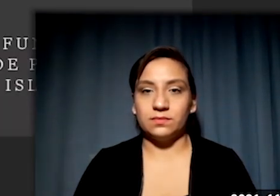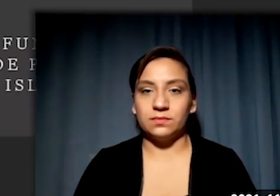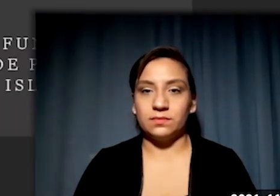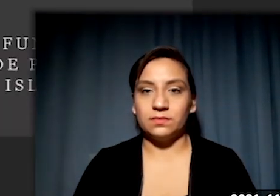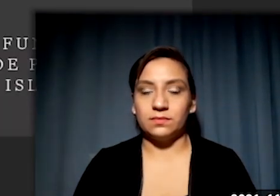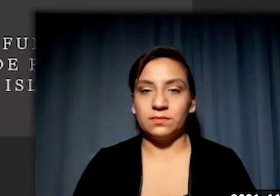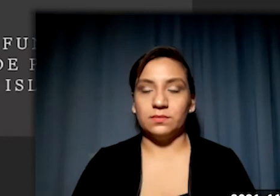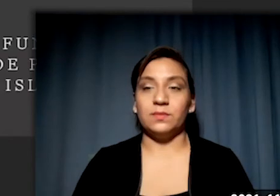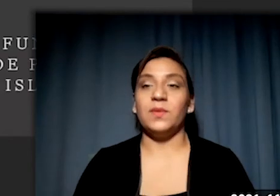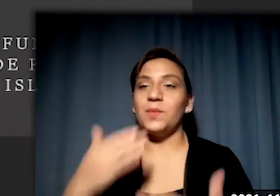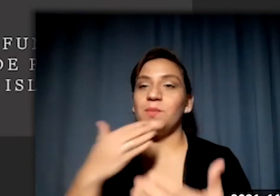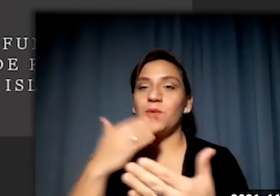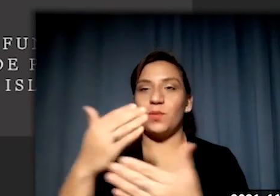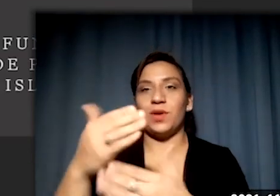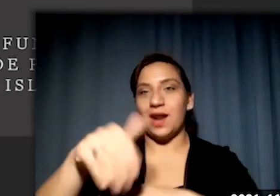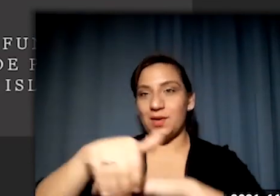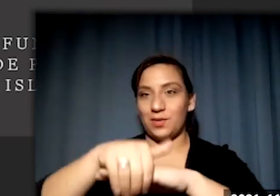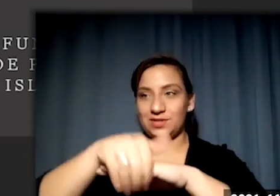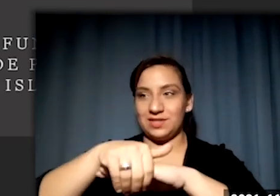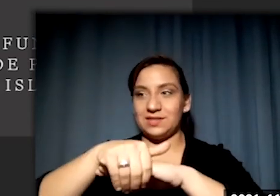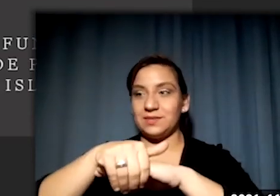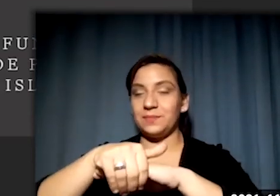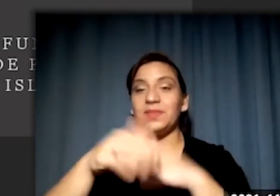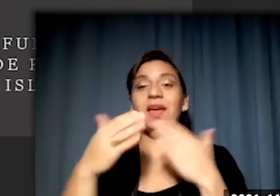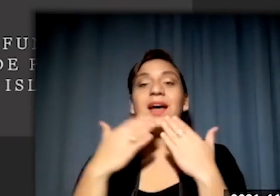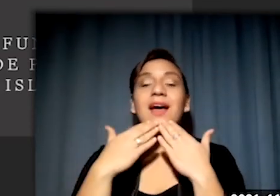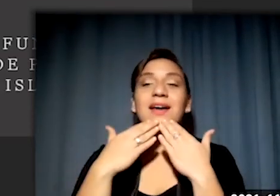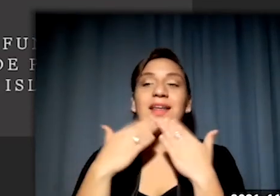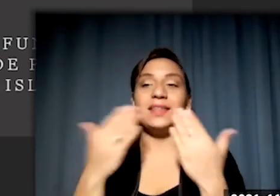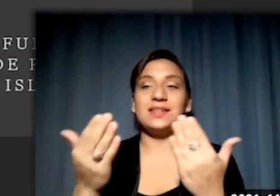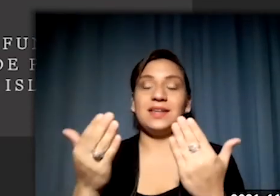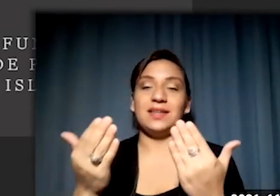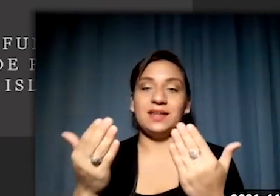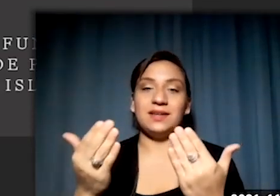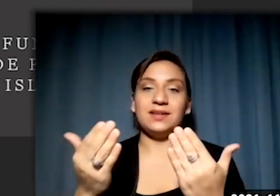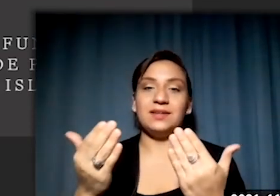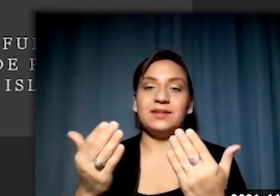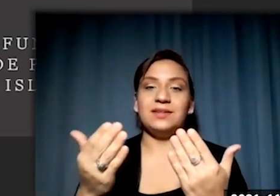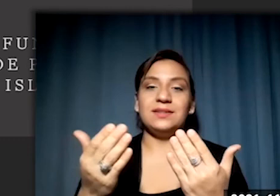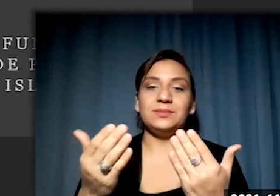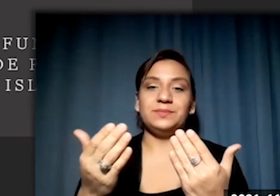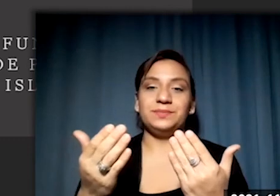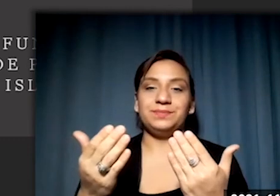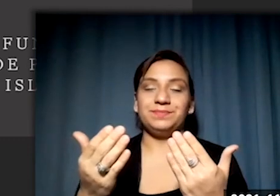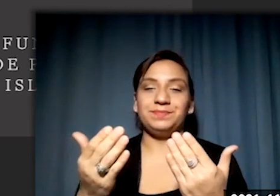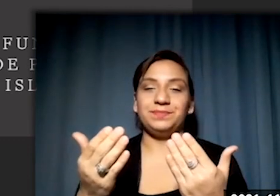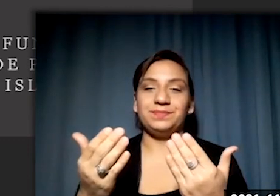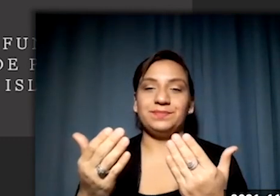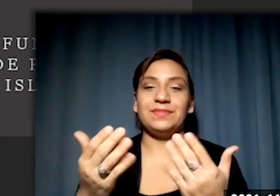Muy buenas noches, agradecida de la recepción y de la